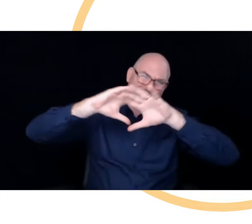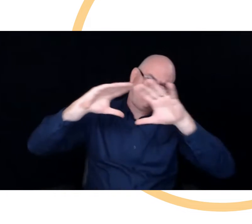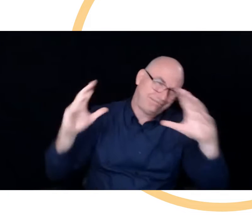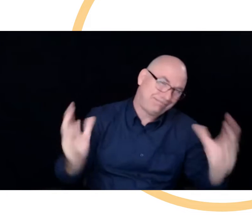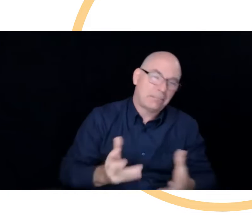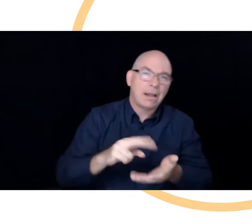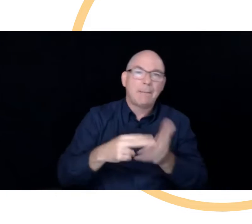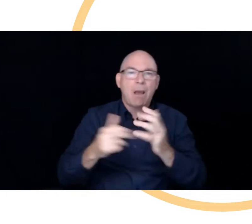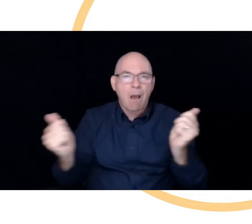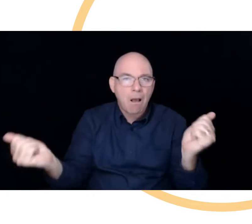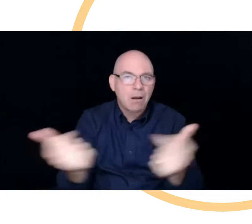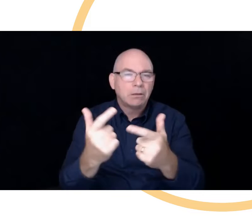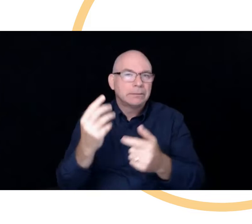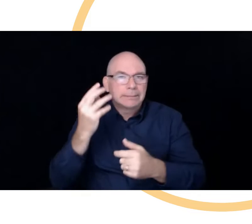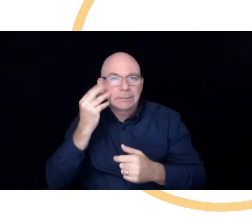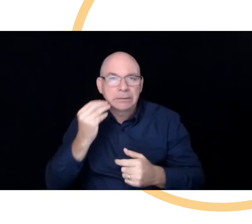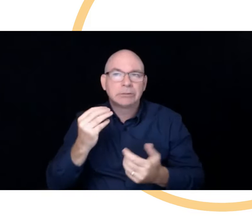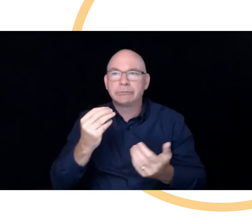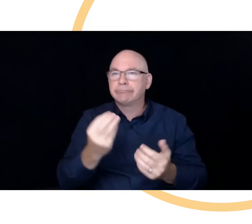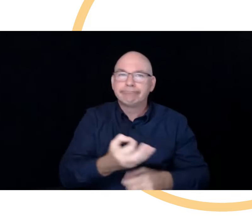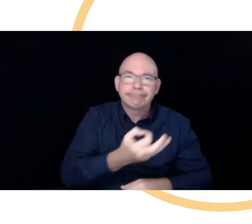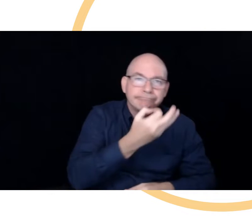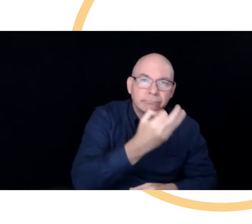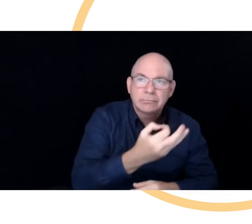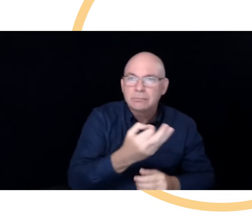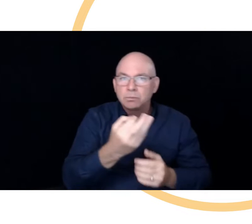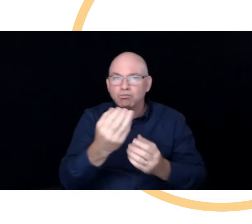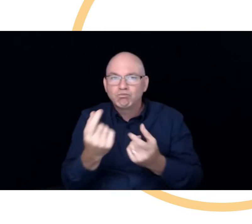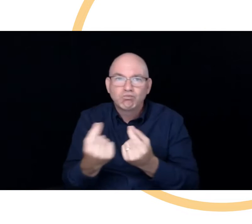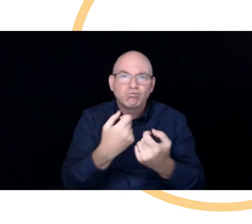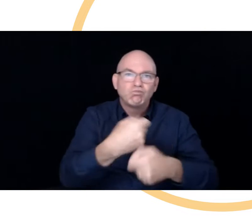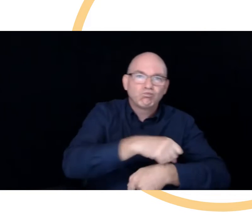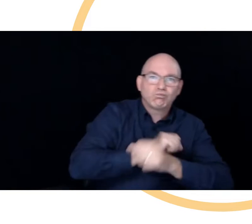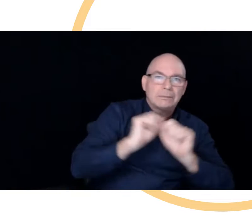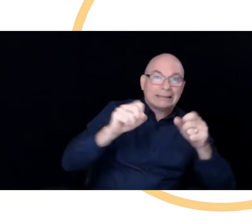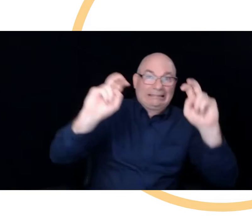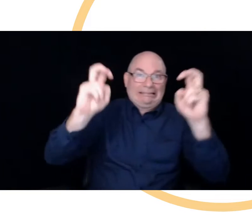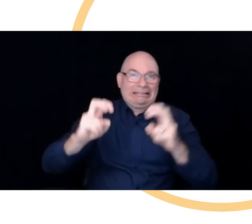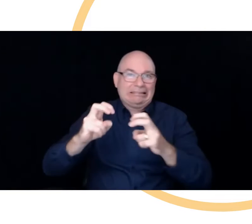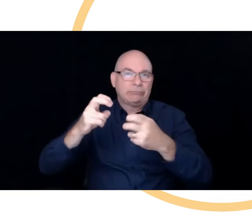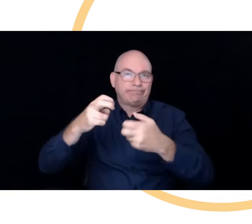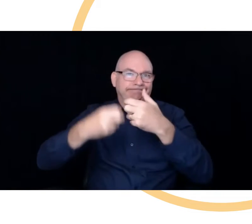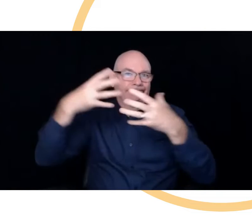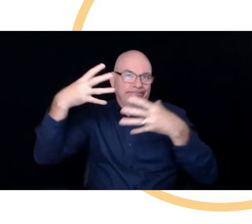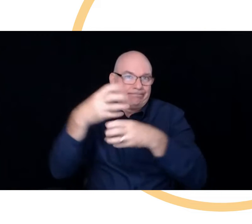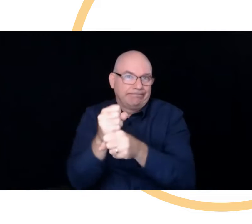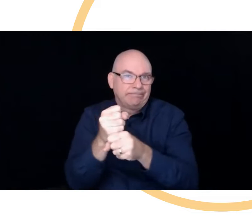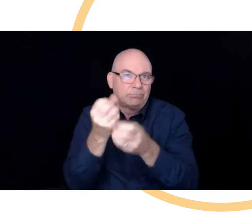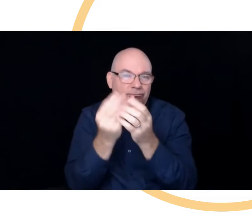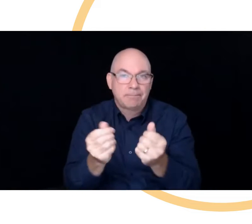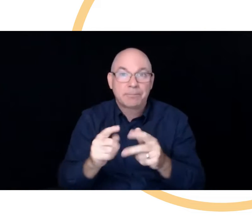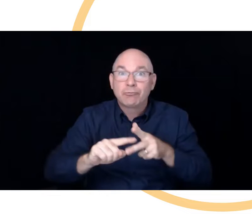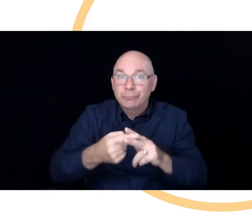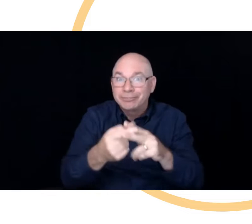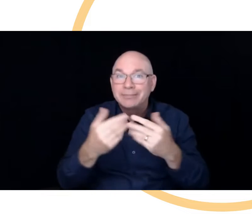experiences, expertise, and efforts to help mitigate them. As we begin, I would now like to thank the